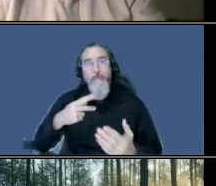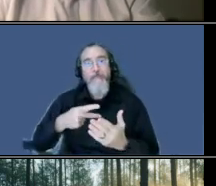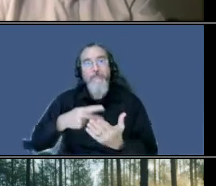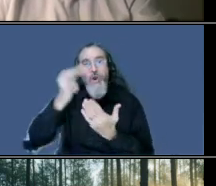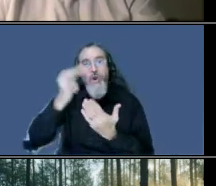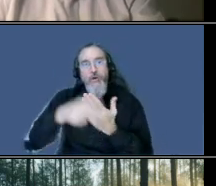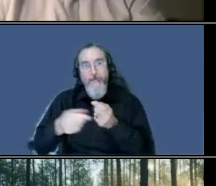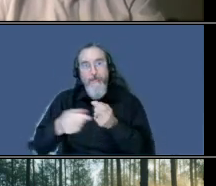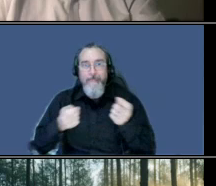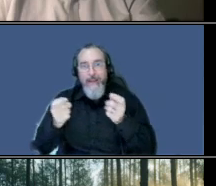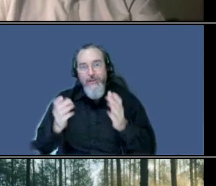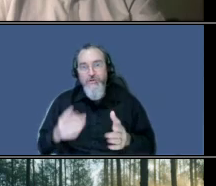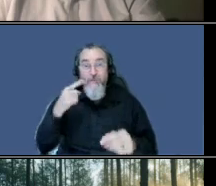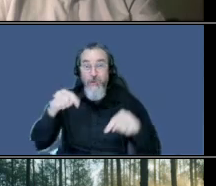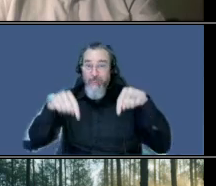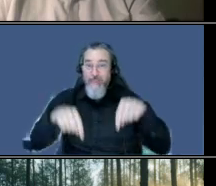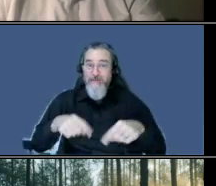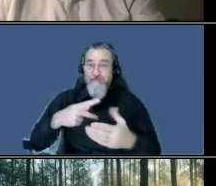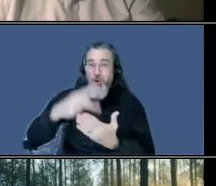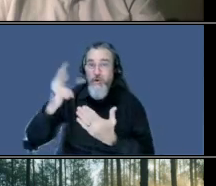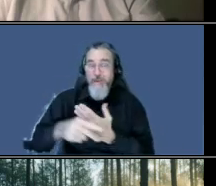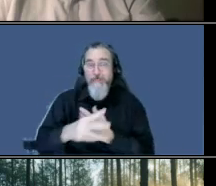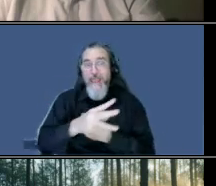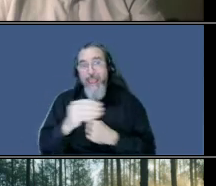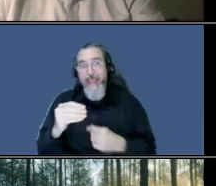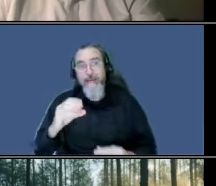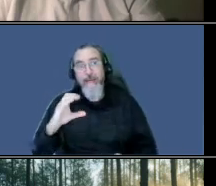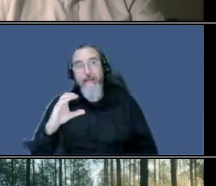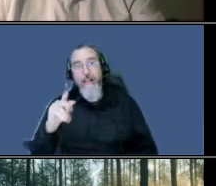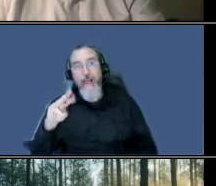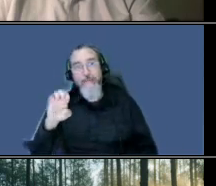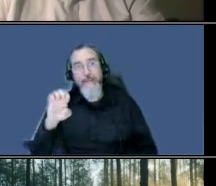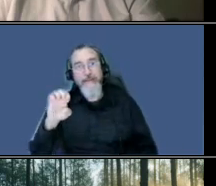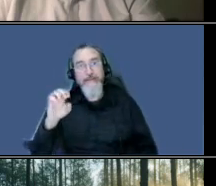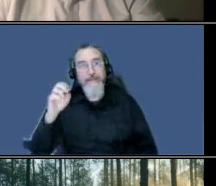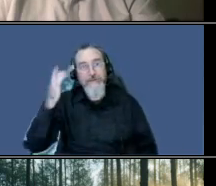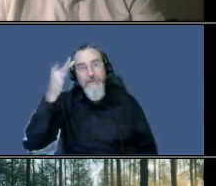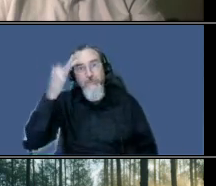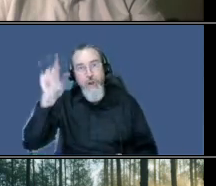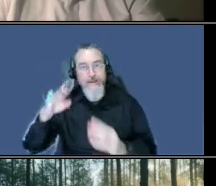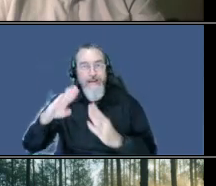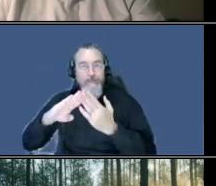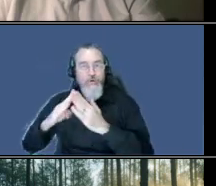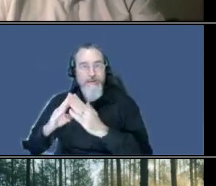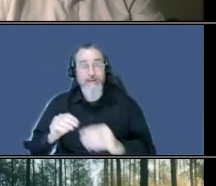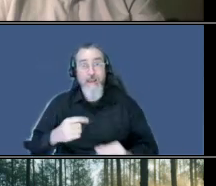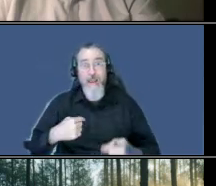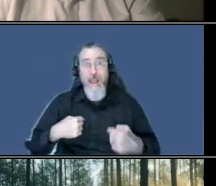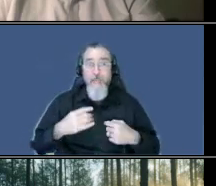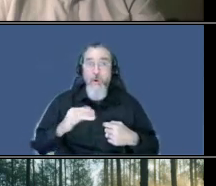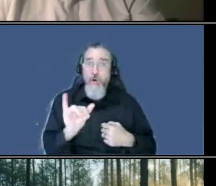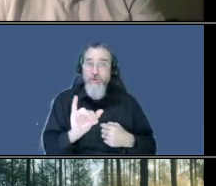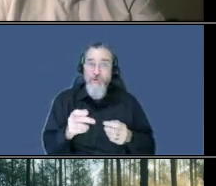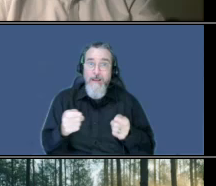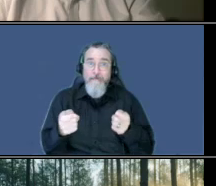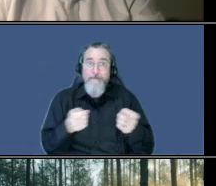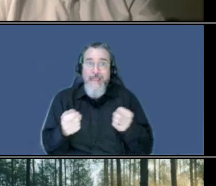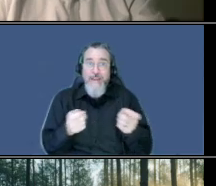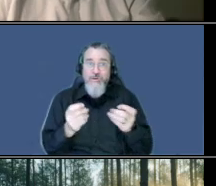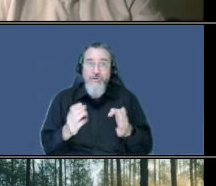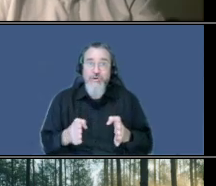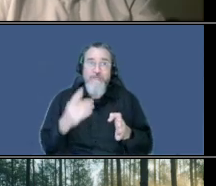this program, but also for the Climate Smart Communities Initiative. I'm also a manager of the Climate Resilience Toolkit, which